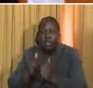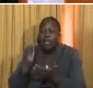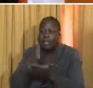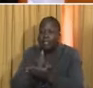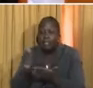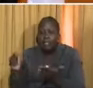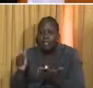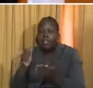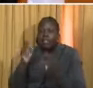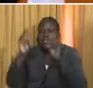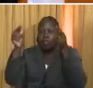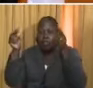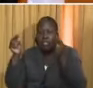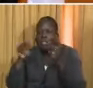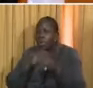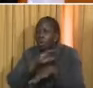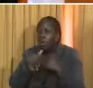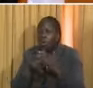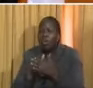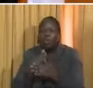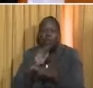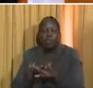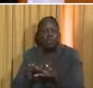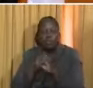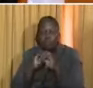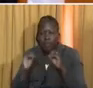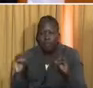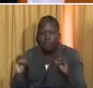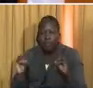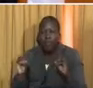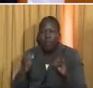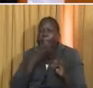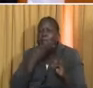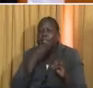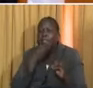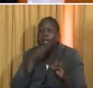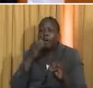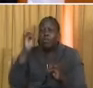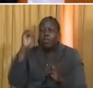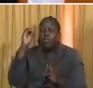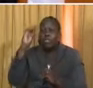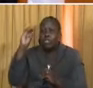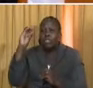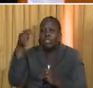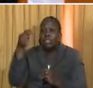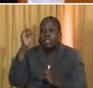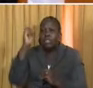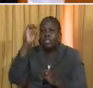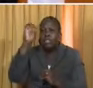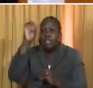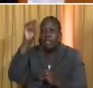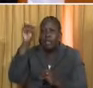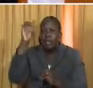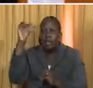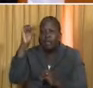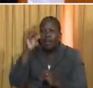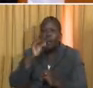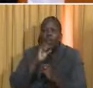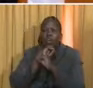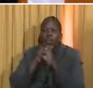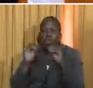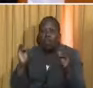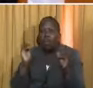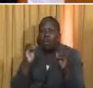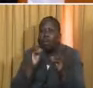on, were official. Mr. Aluochier's question was effectively answered, that no civil